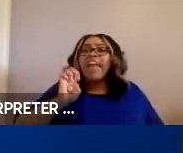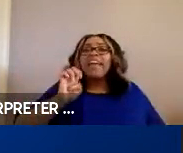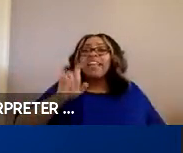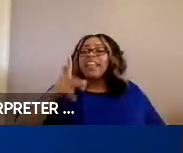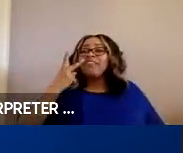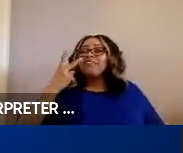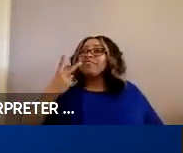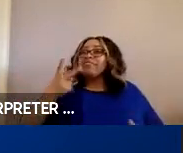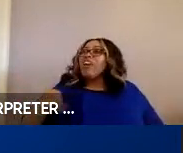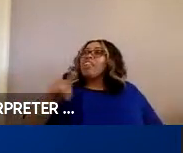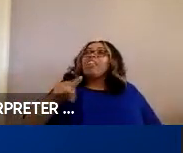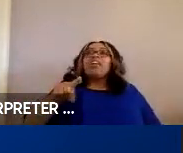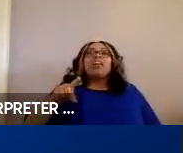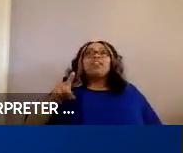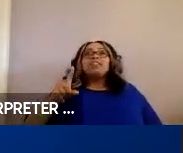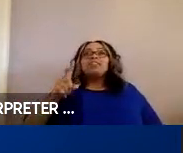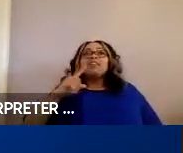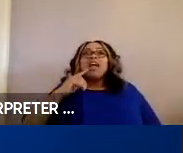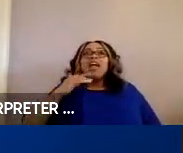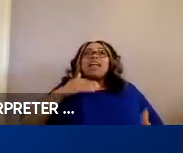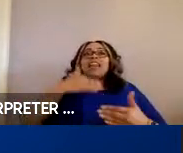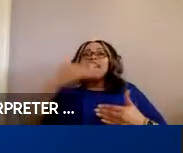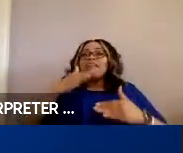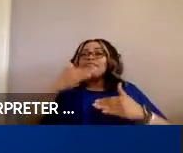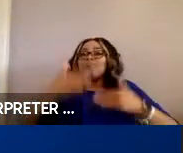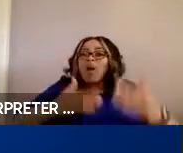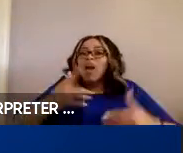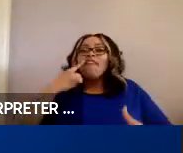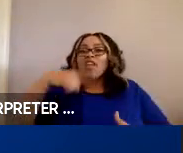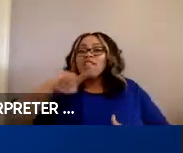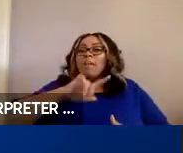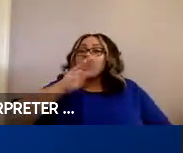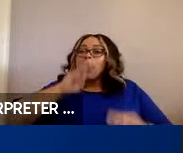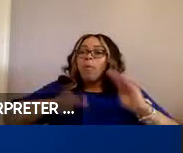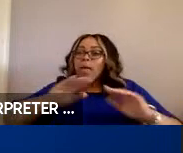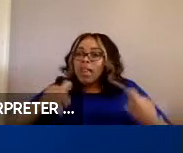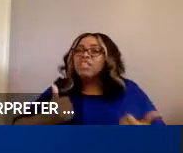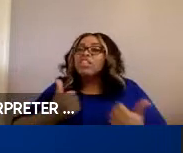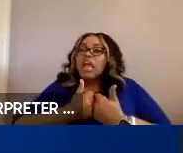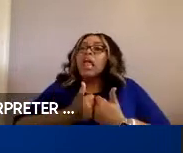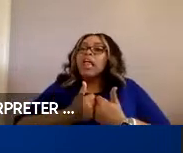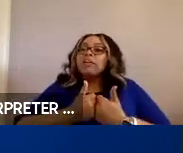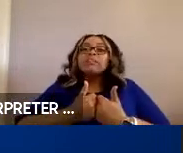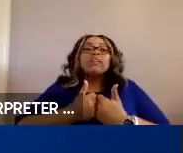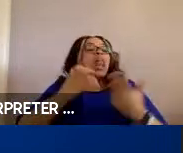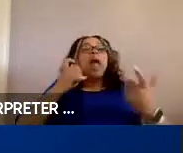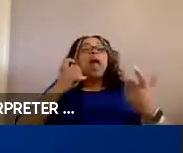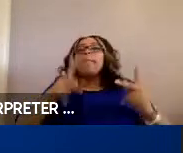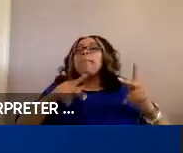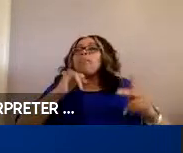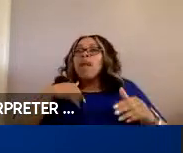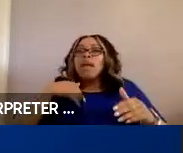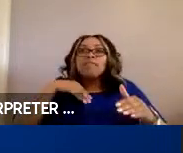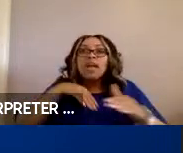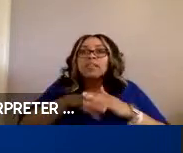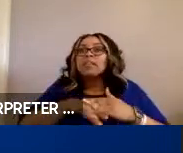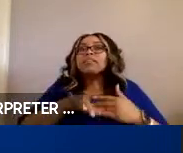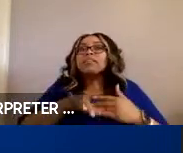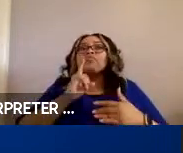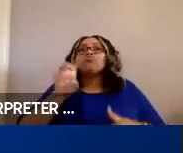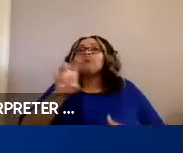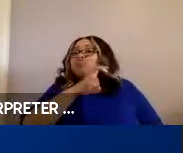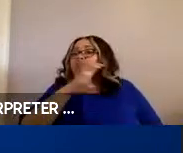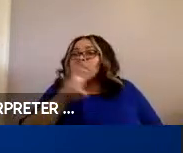as a next step for them in their mobility challenges. A lot of people didn't have access to paratransit because